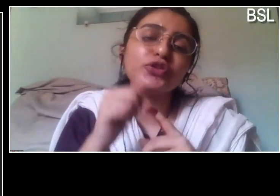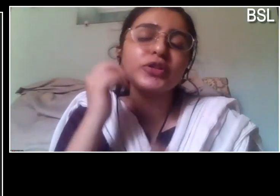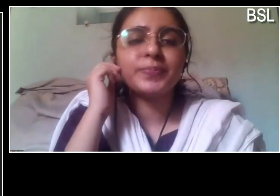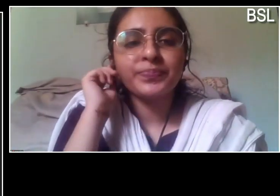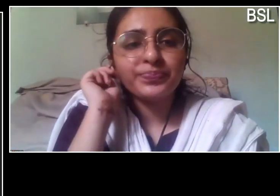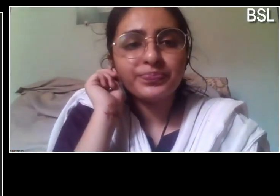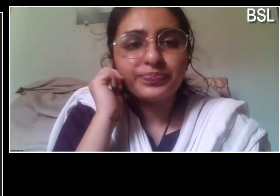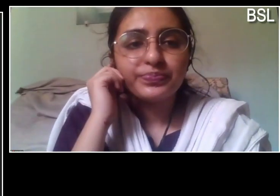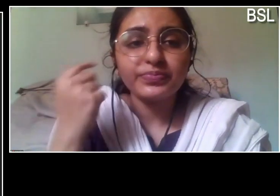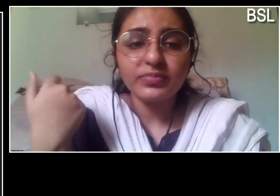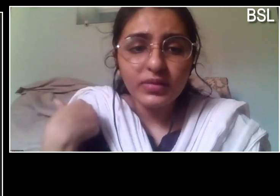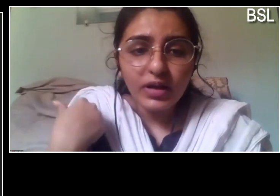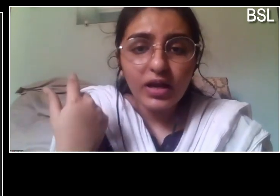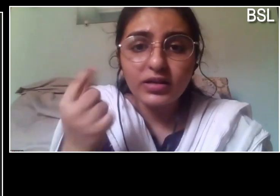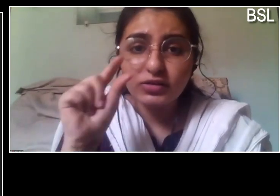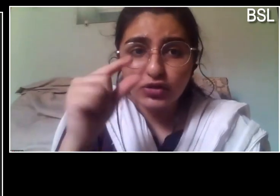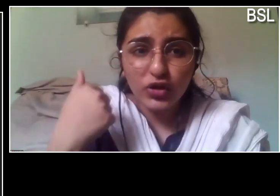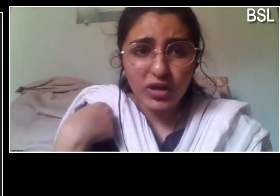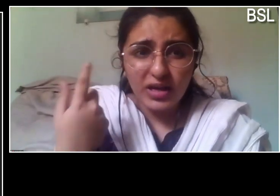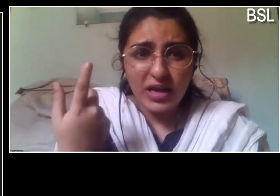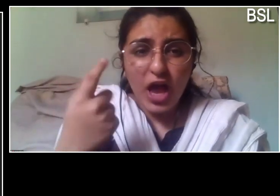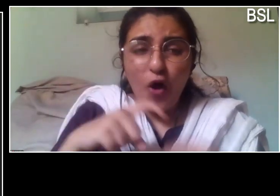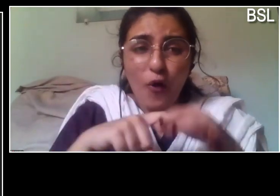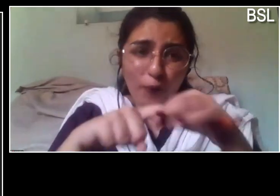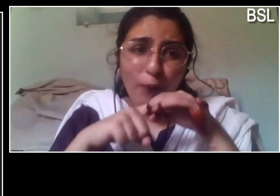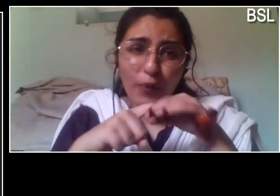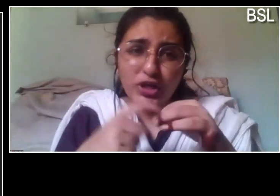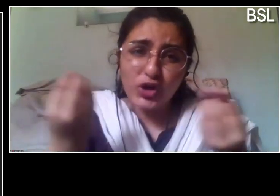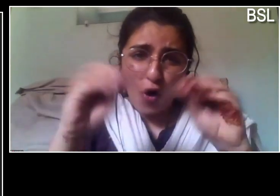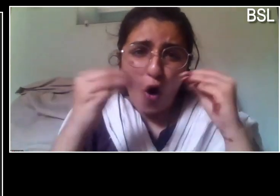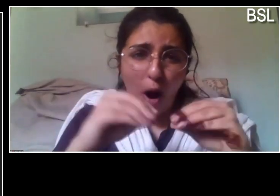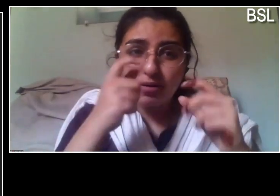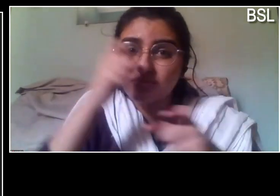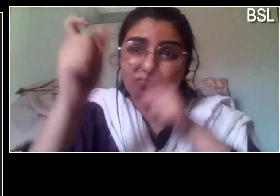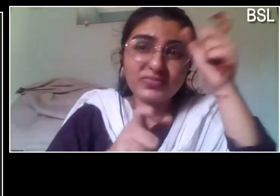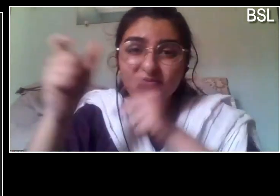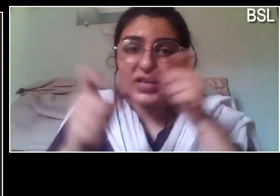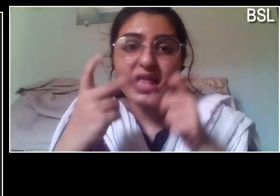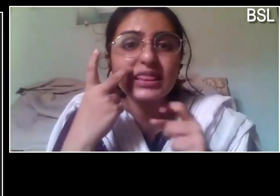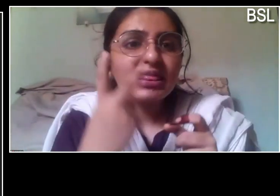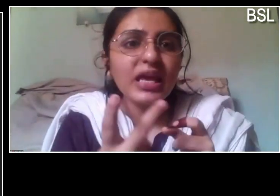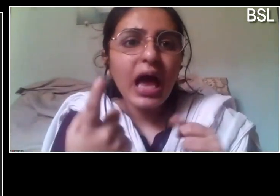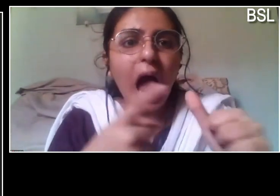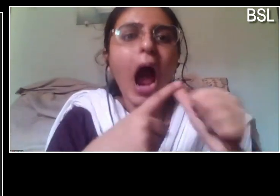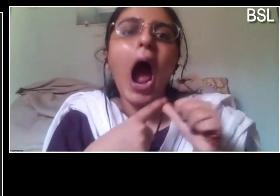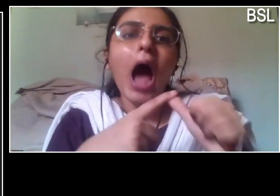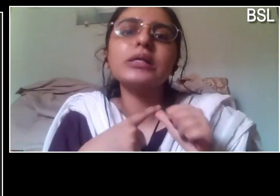that poll? Can we put those questions to our participants so that we can have some answers?